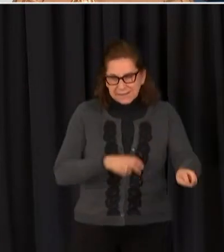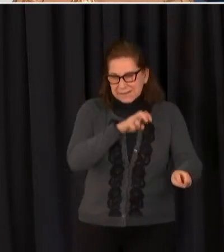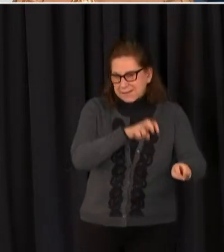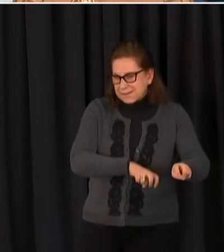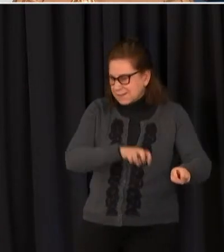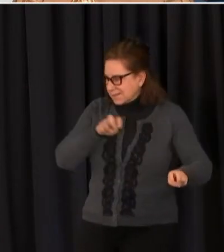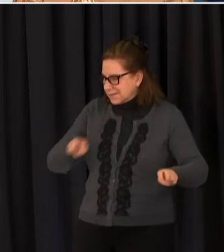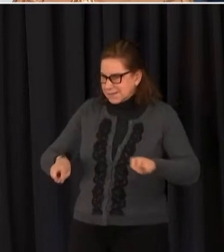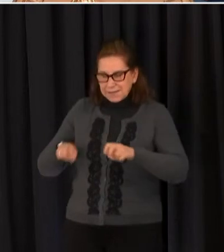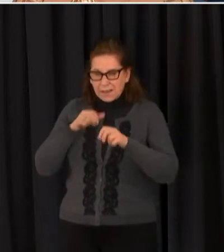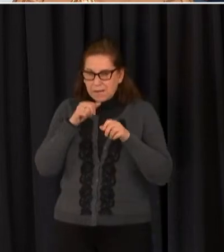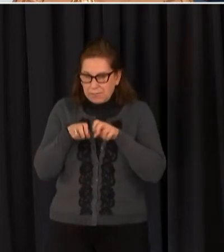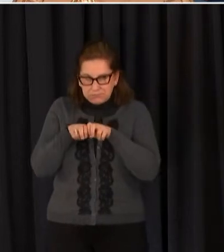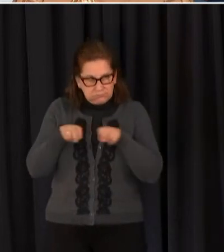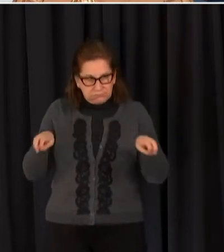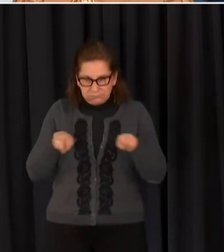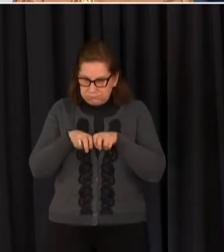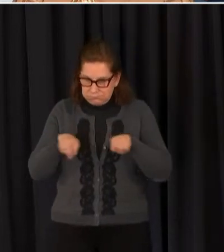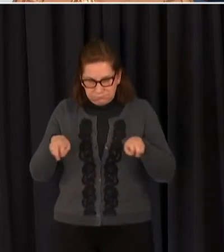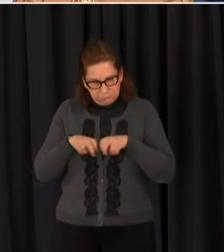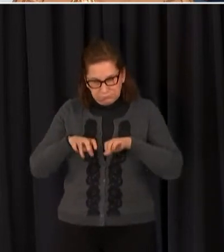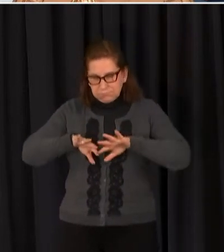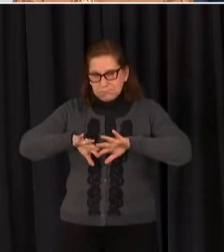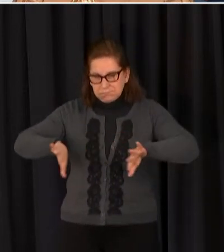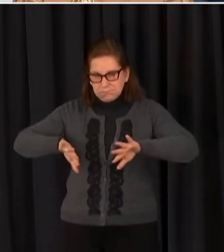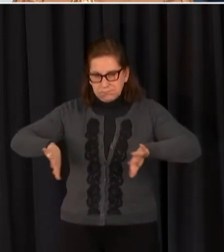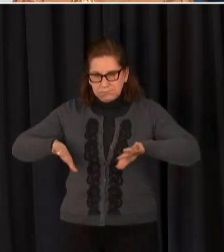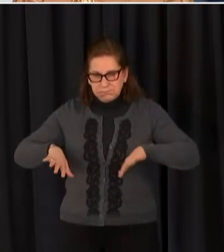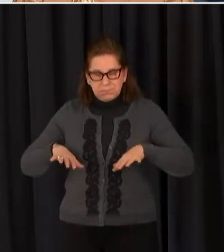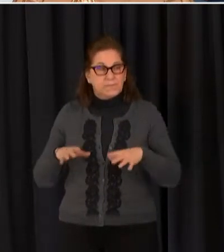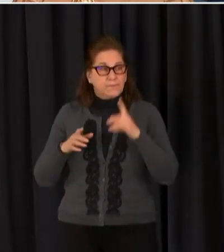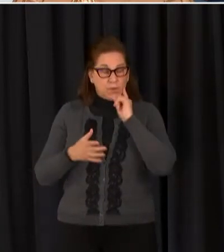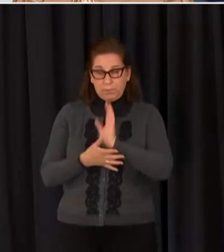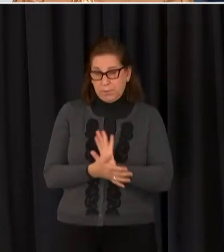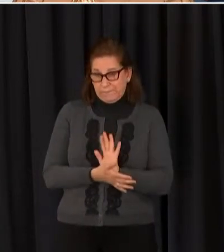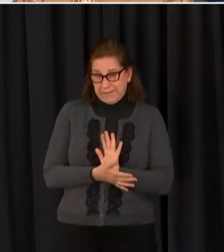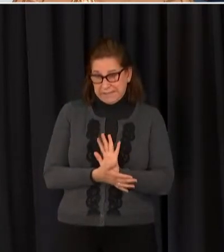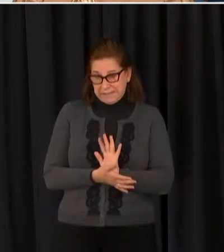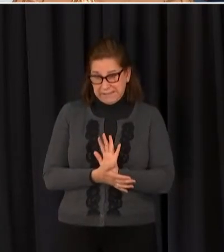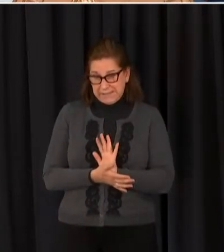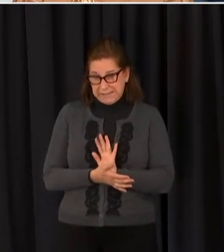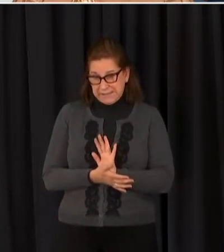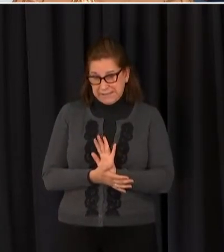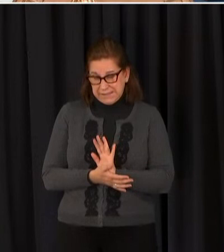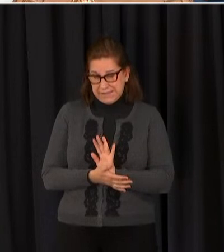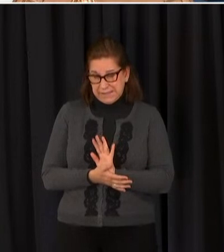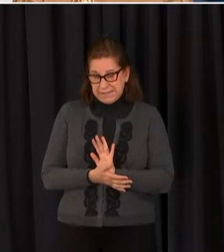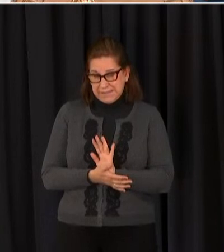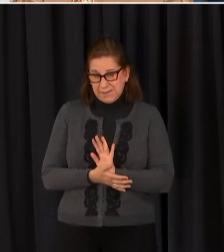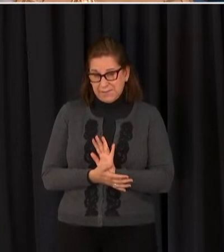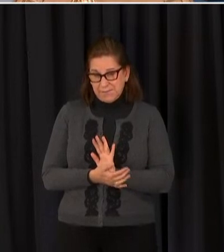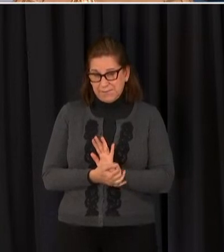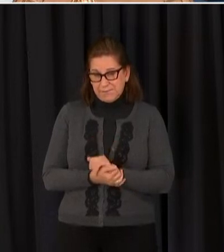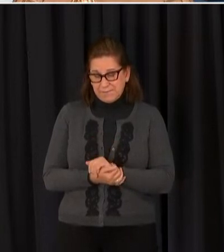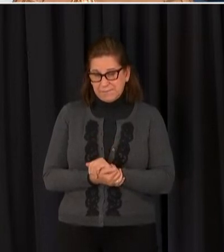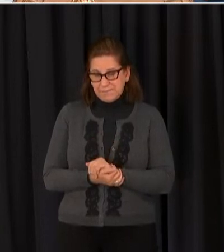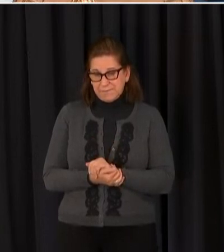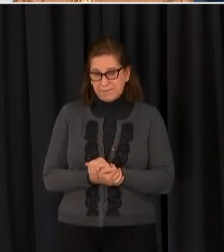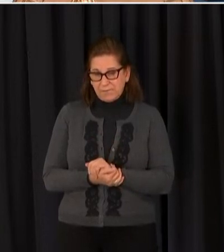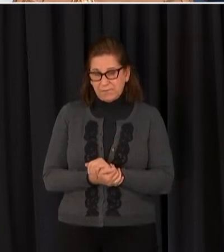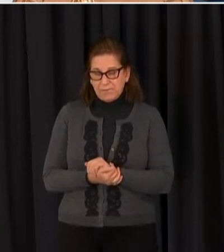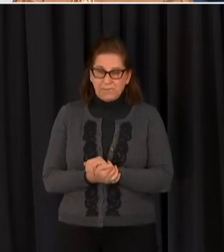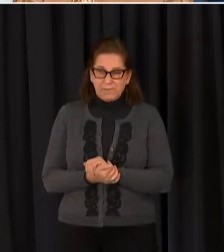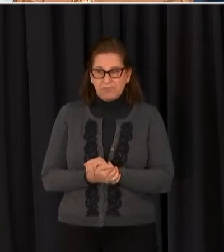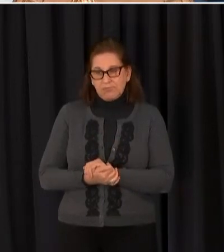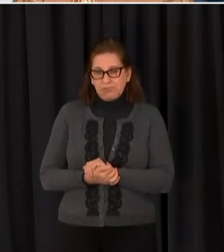has some cohorting and space requirements for those movie theaters. And looking forward, we